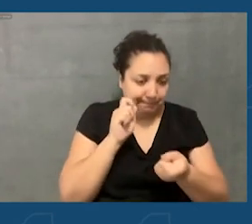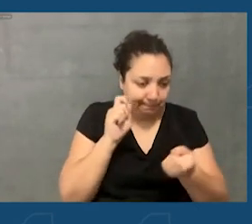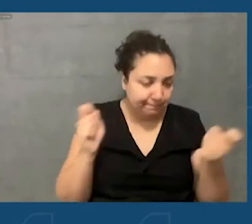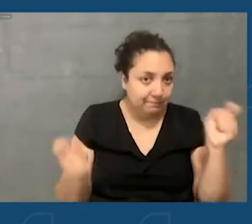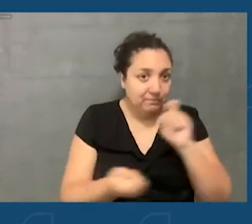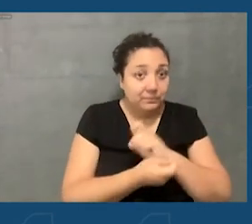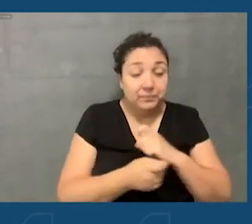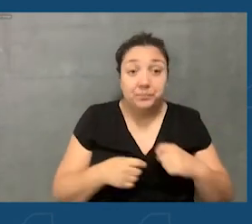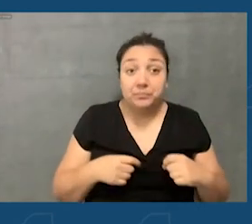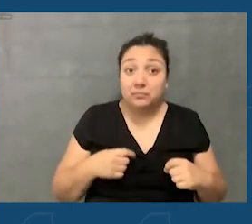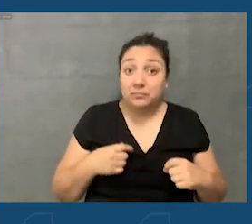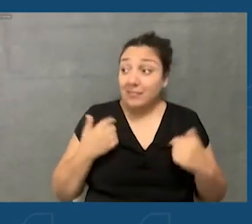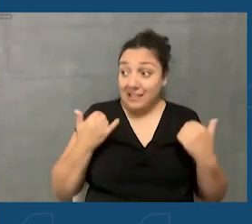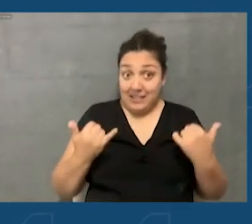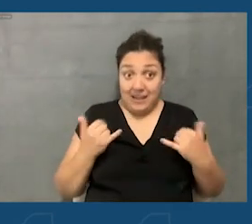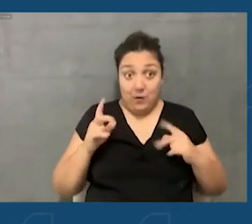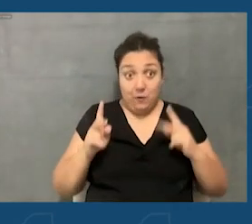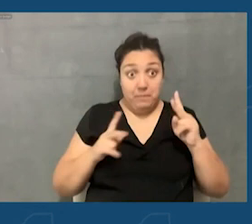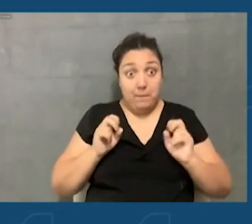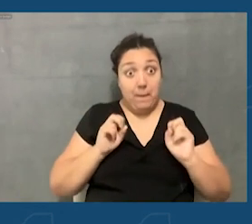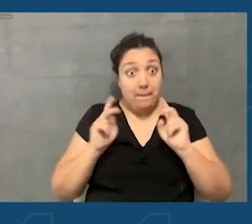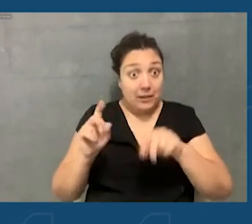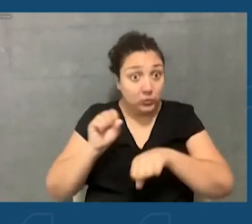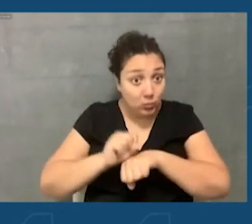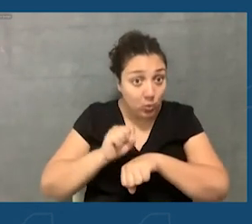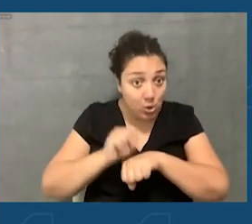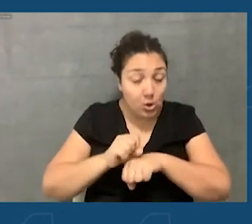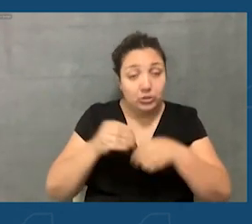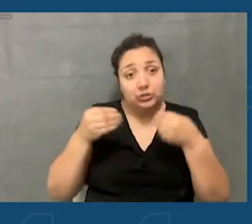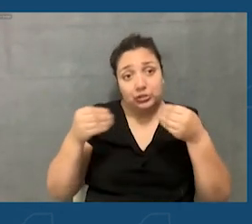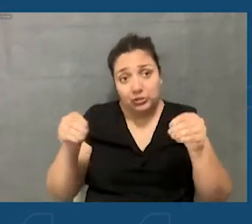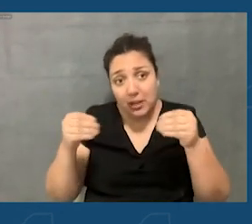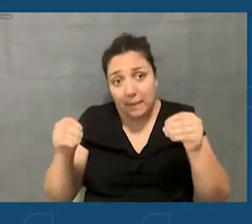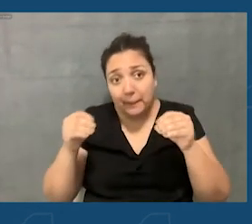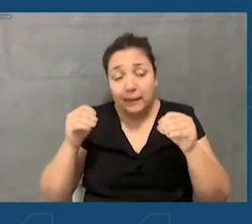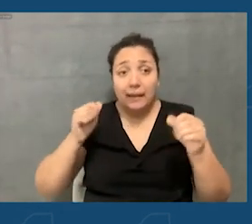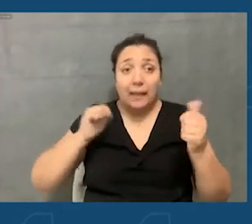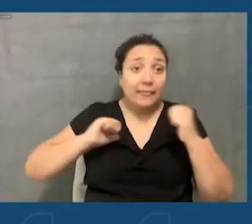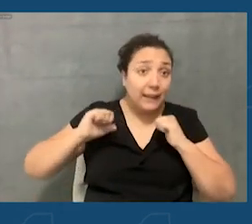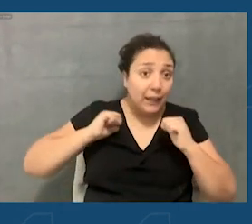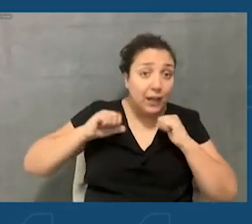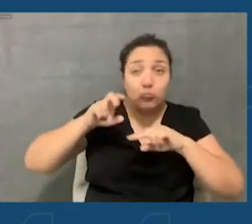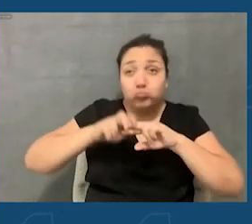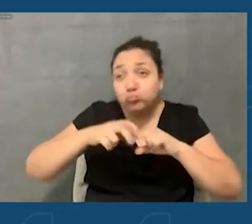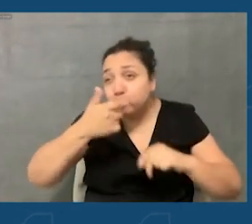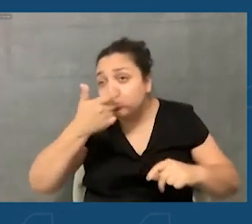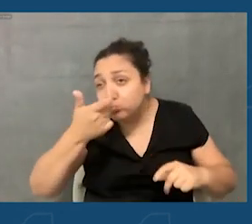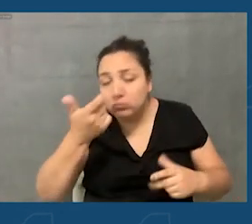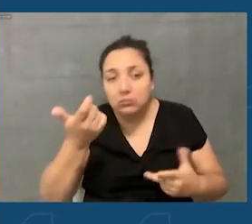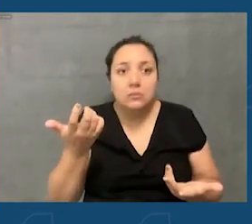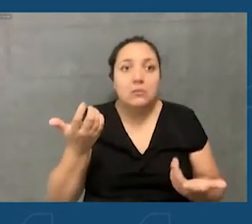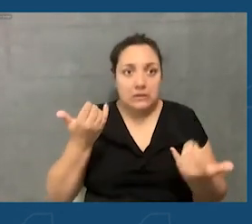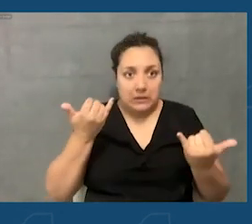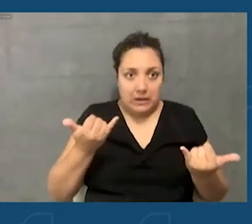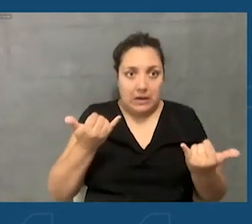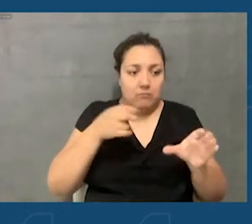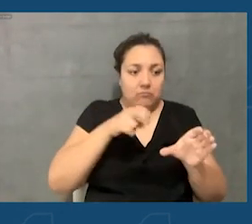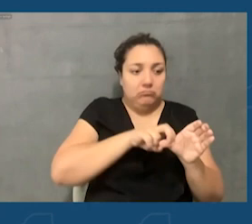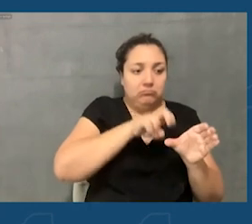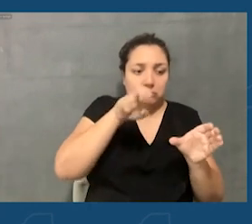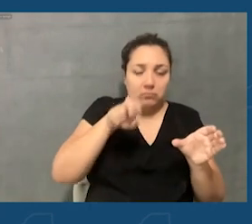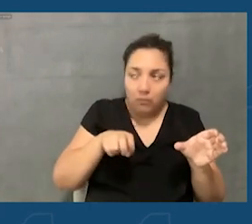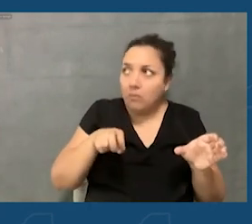back to work, coming back to shopping, coming back to theater for the first time, and they're coming out of off the platforms and they're saying,